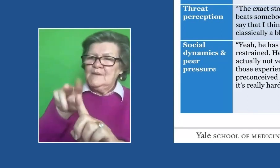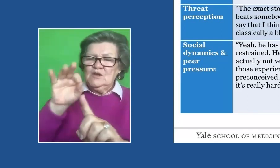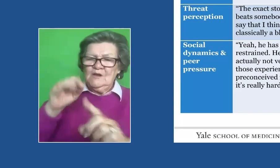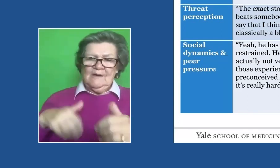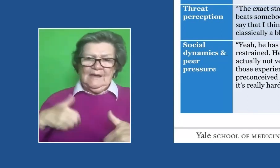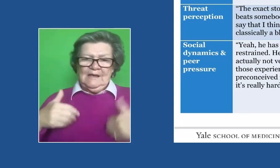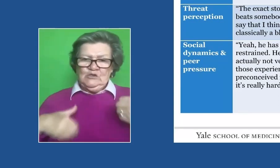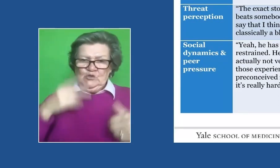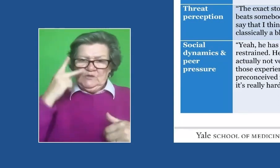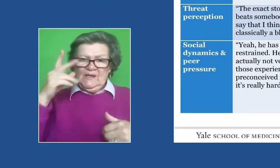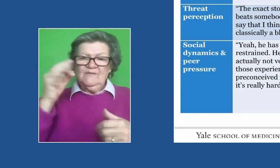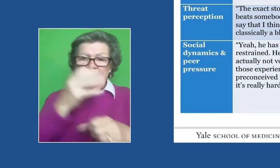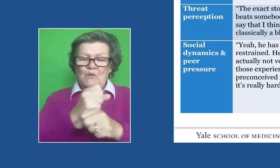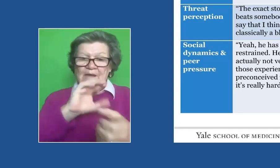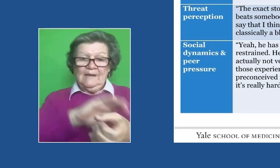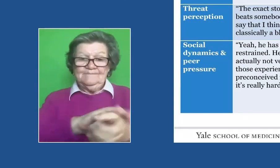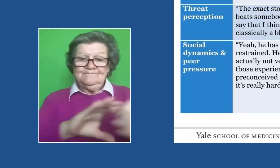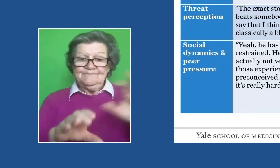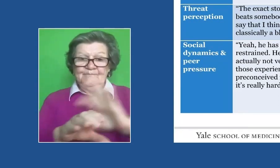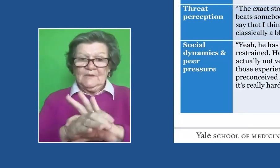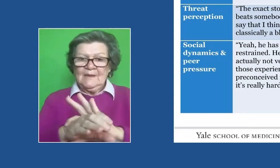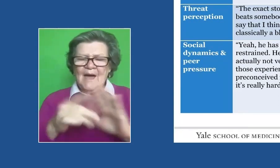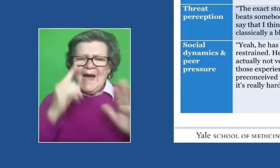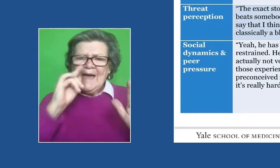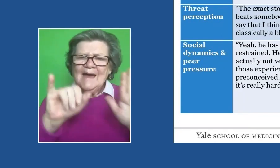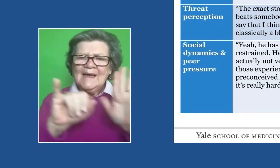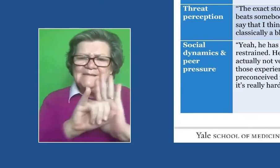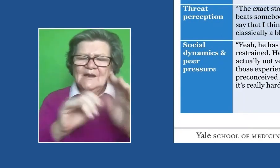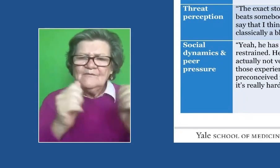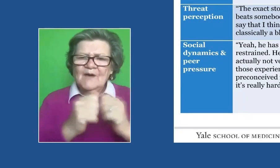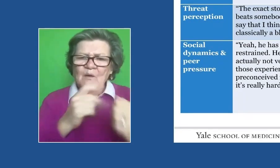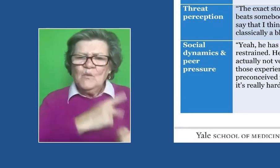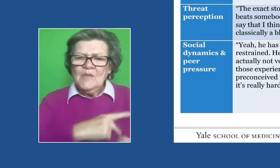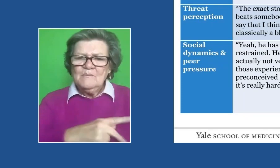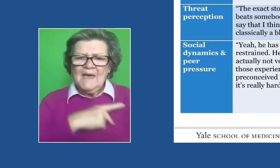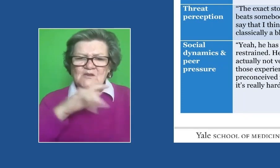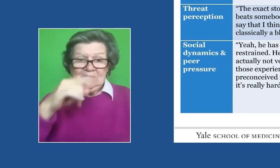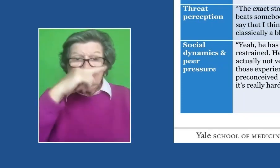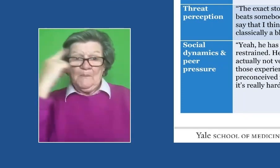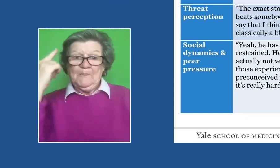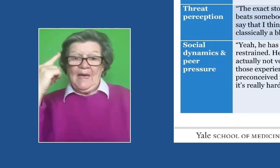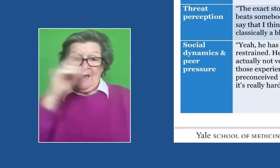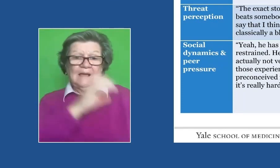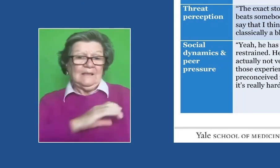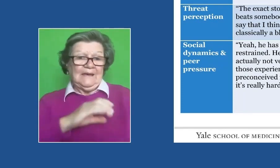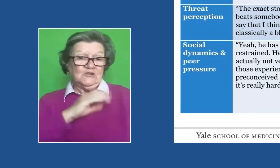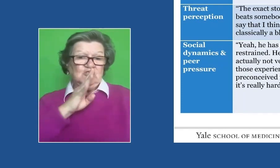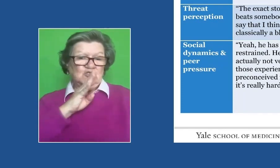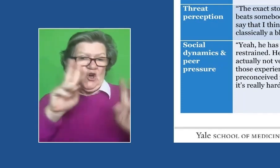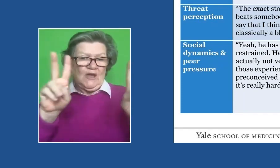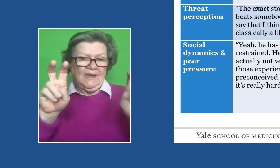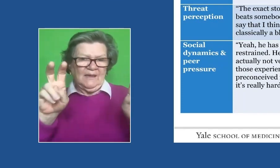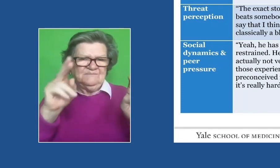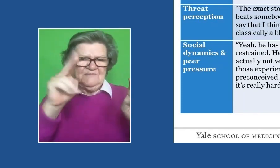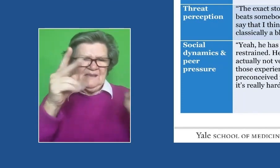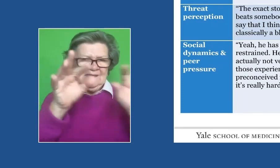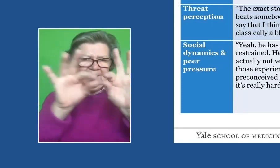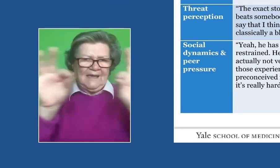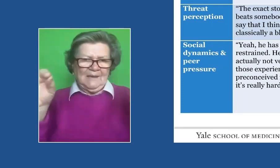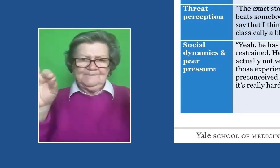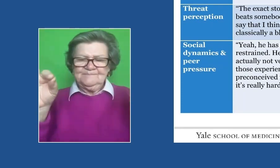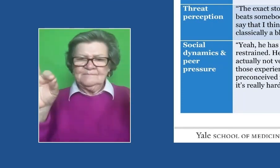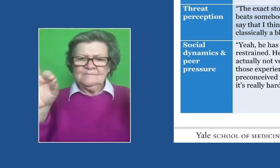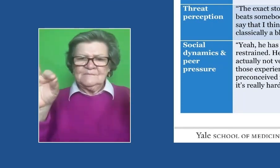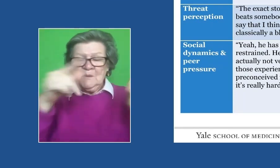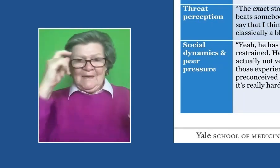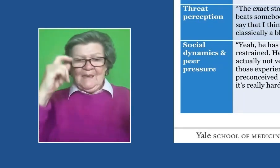restraint. So here's an example. I identify with patients. This is a Black clinician talking, and it really affects what I do because I'm a Black